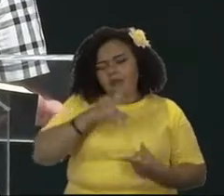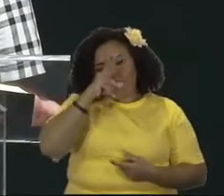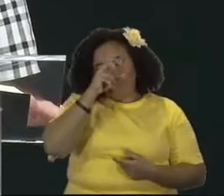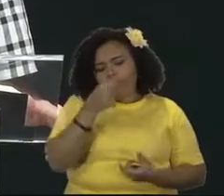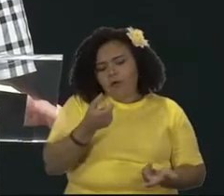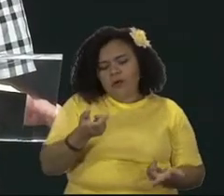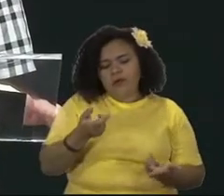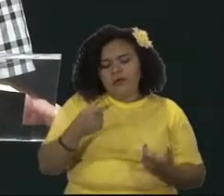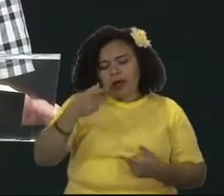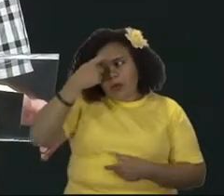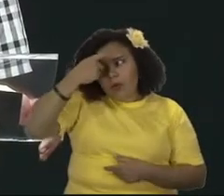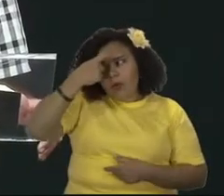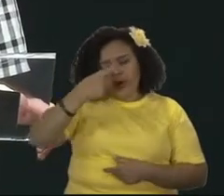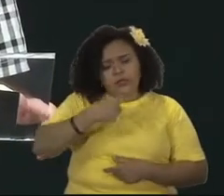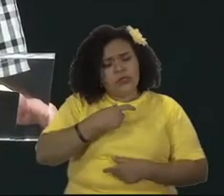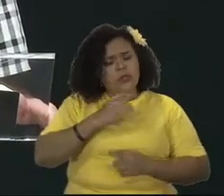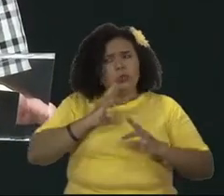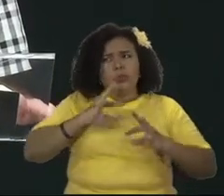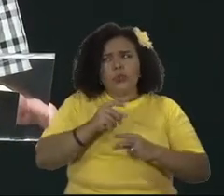strength.